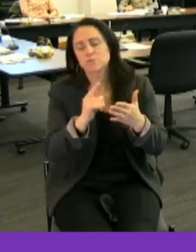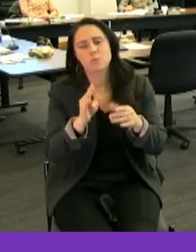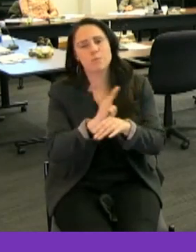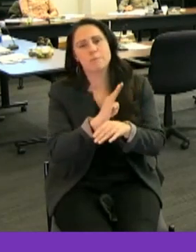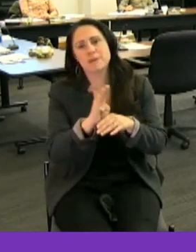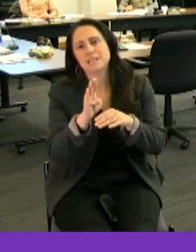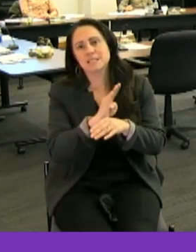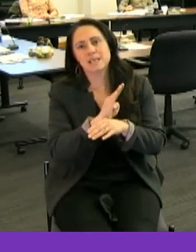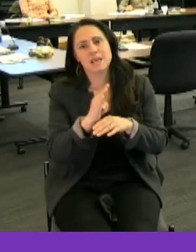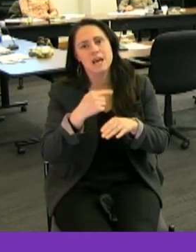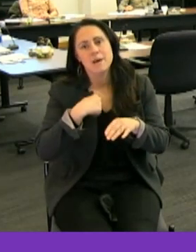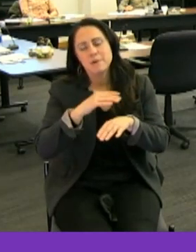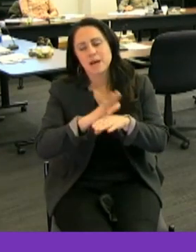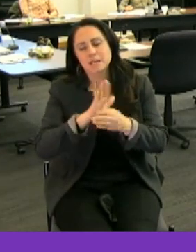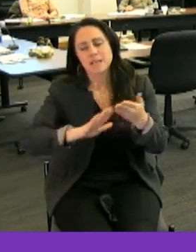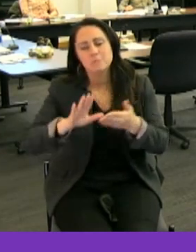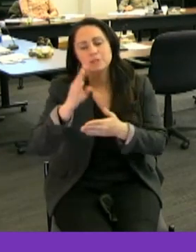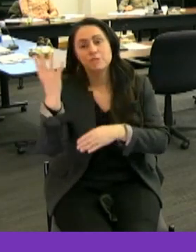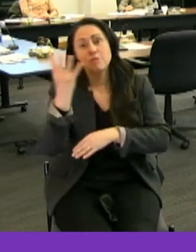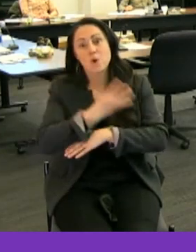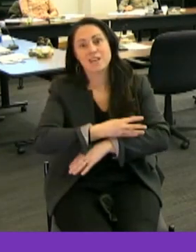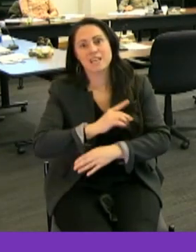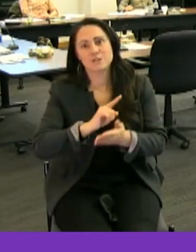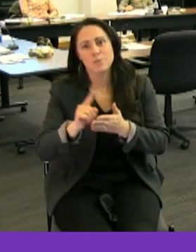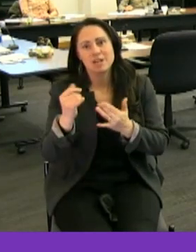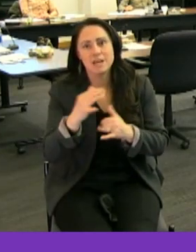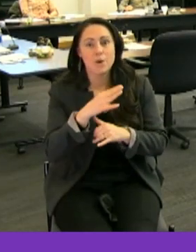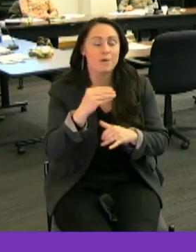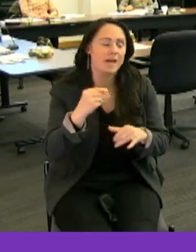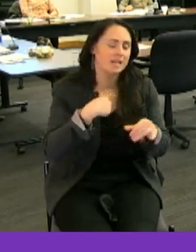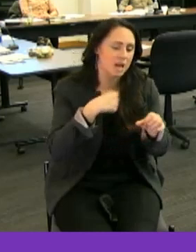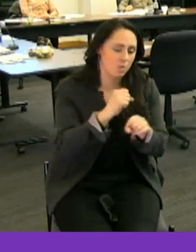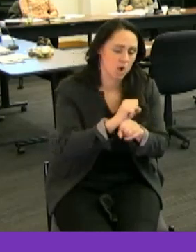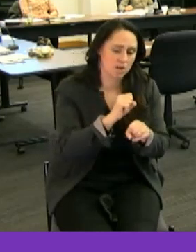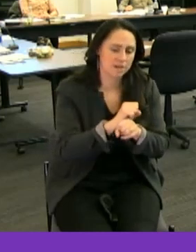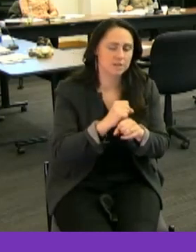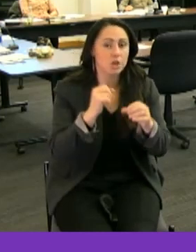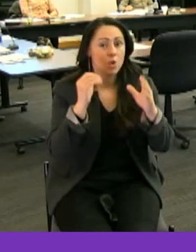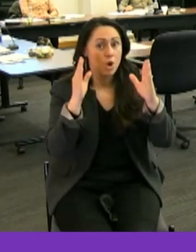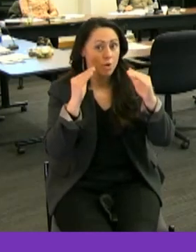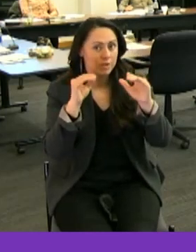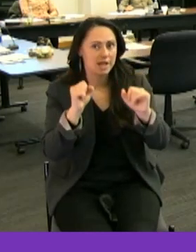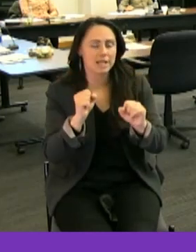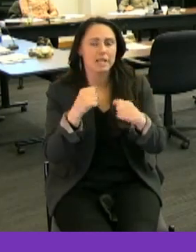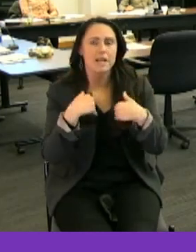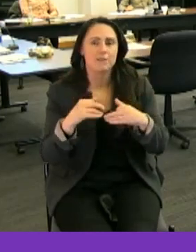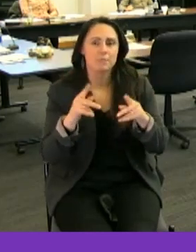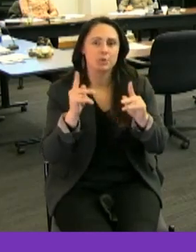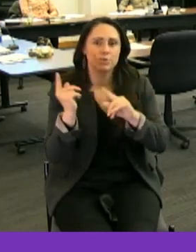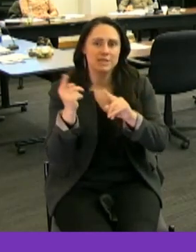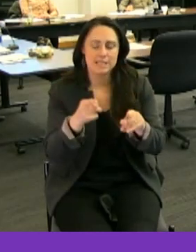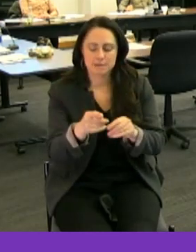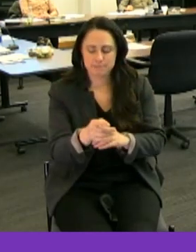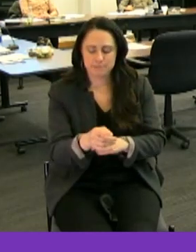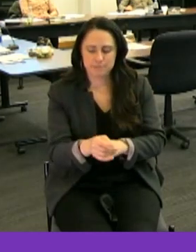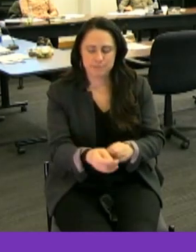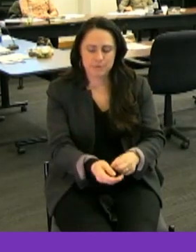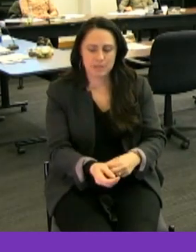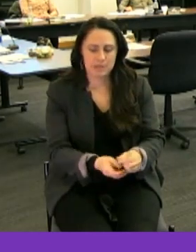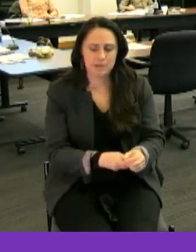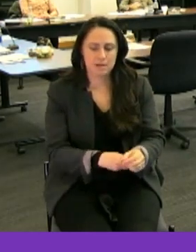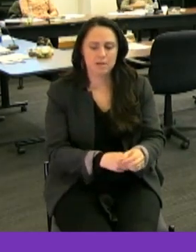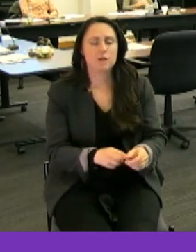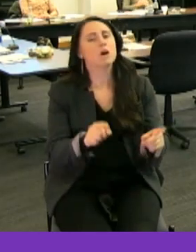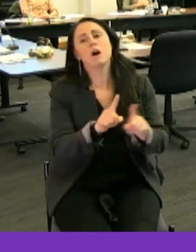busy though. I'm on campus 4 days a week now, and I work. So hopefully I can get a chance to attend them. We also had